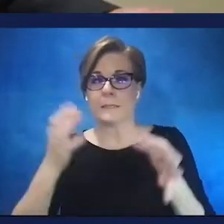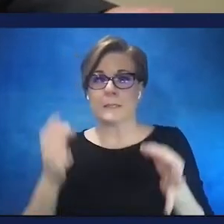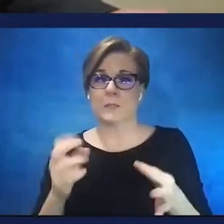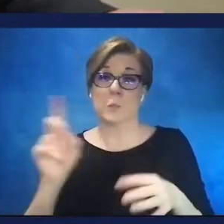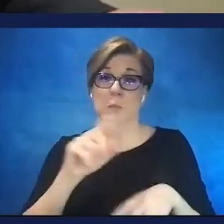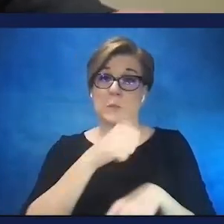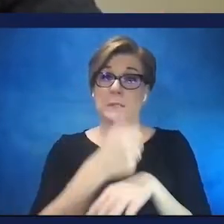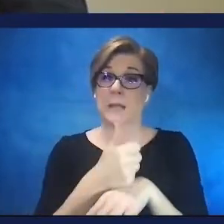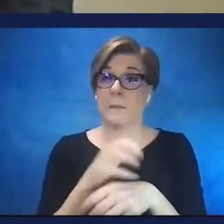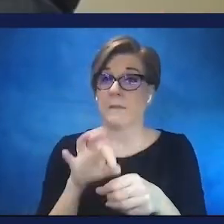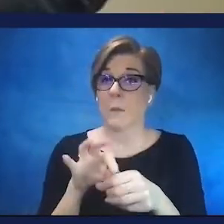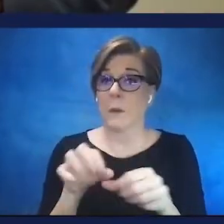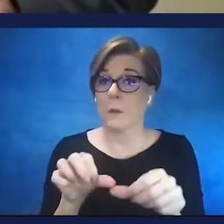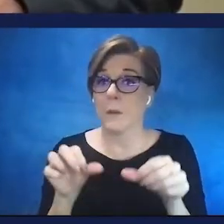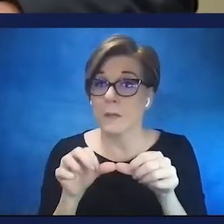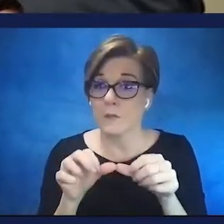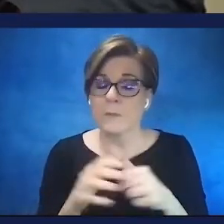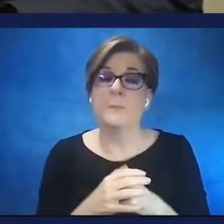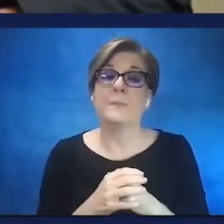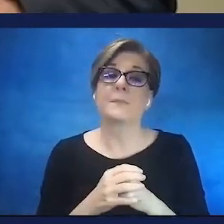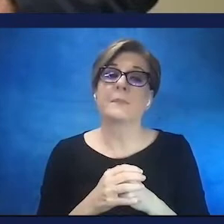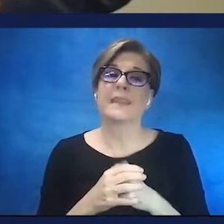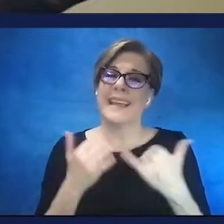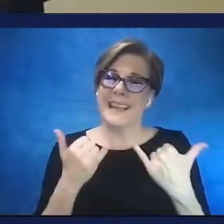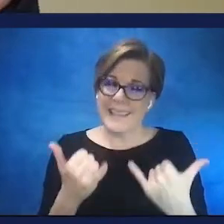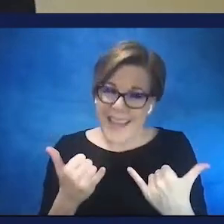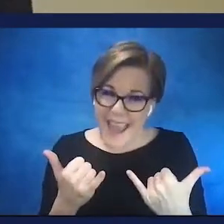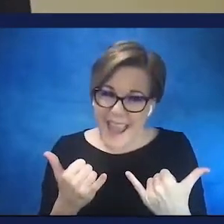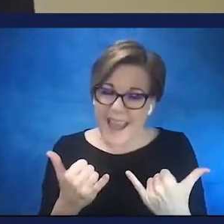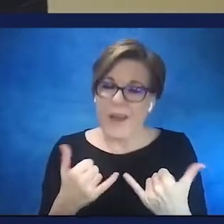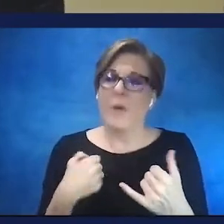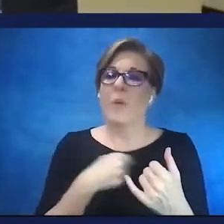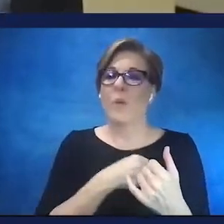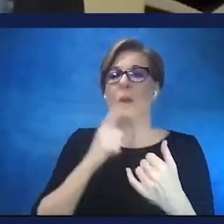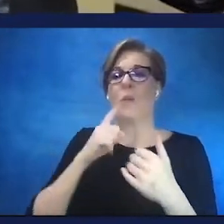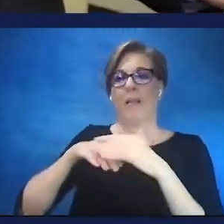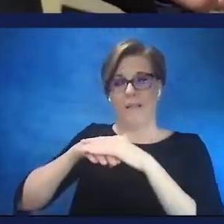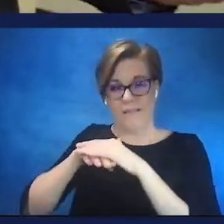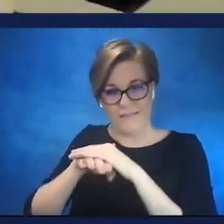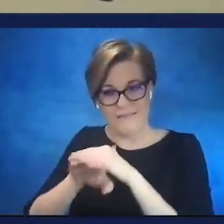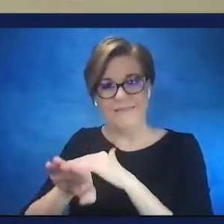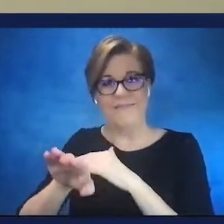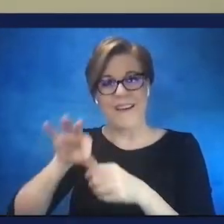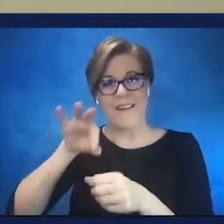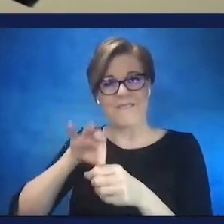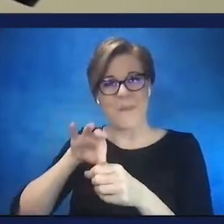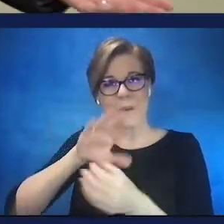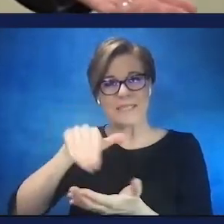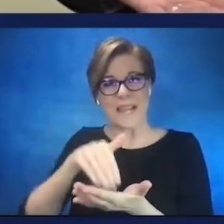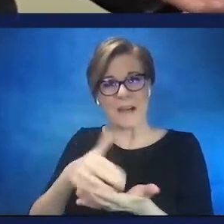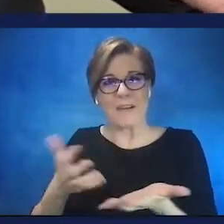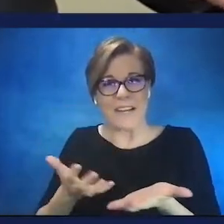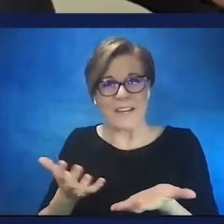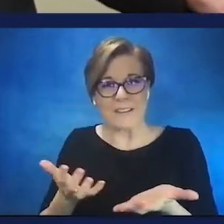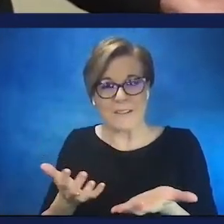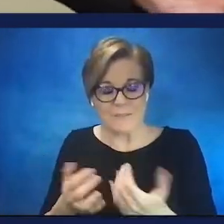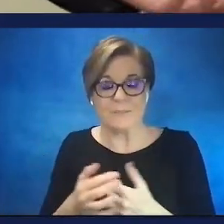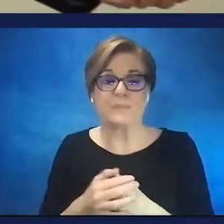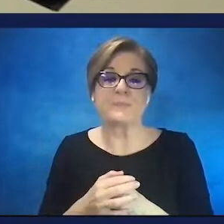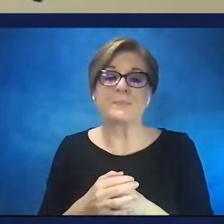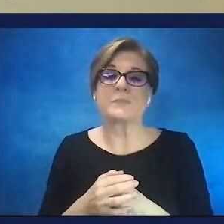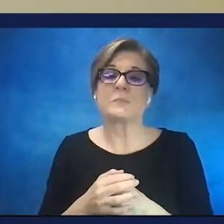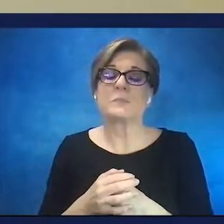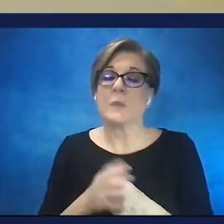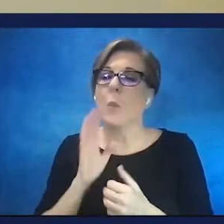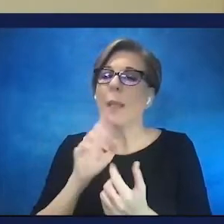those voting locations. So the next part of our workshop is we're going to go actually into a vote center here at the